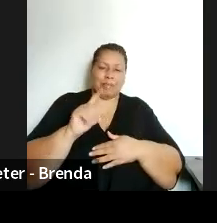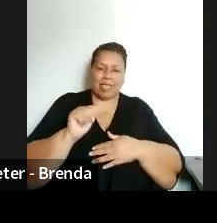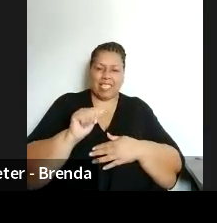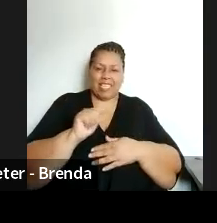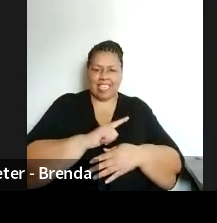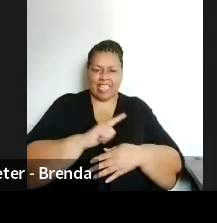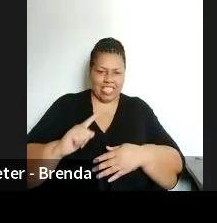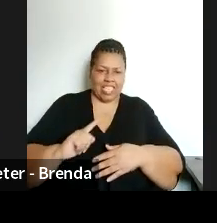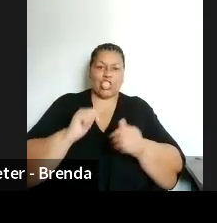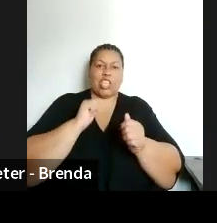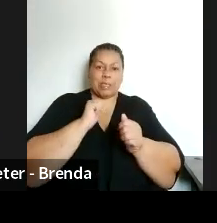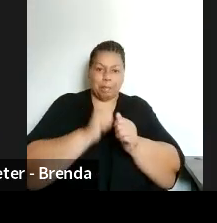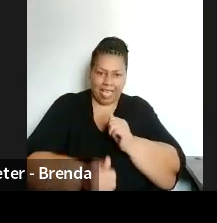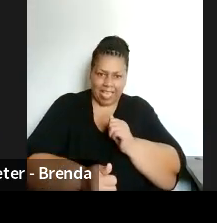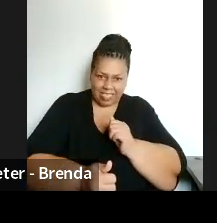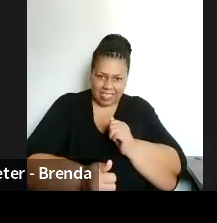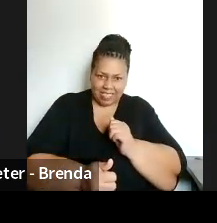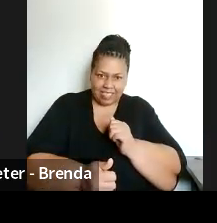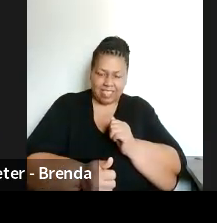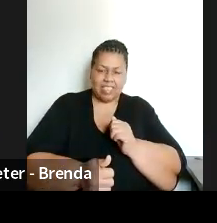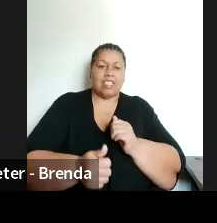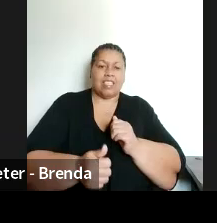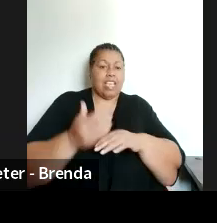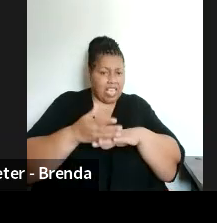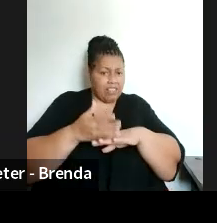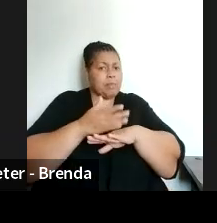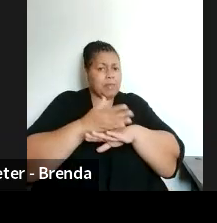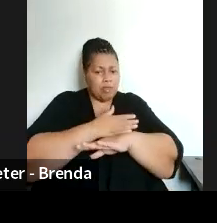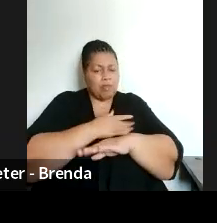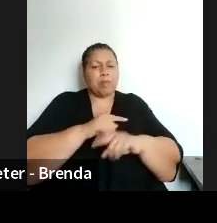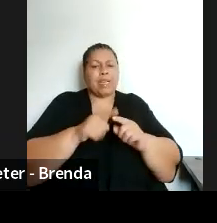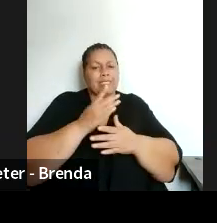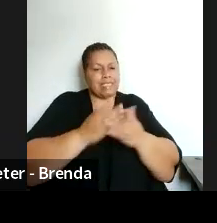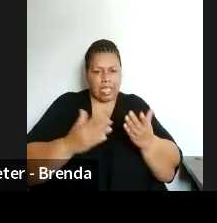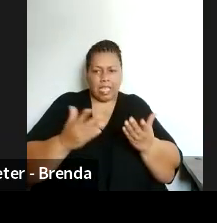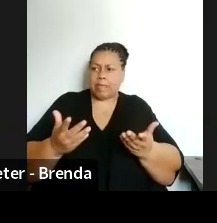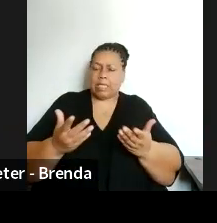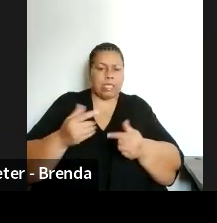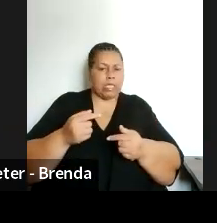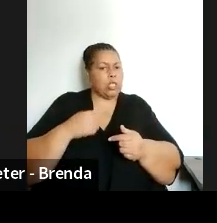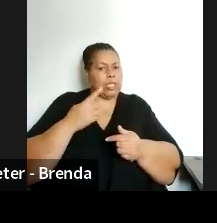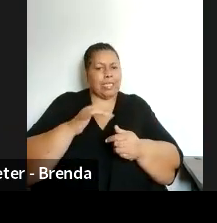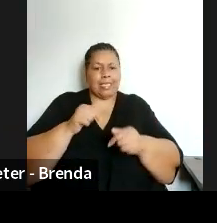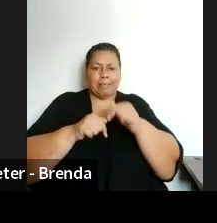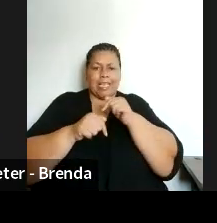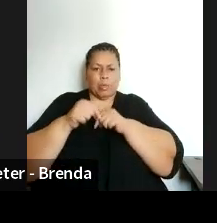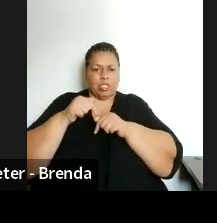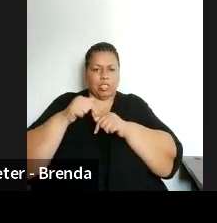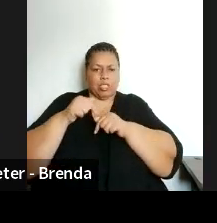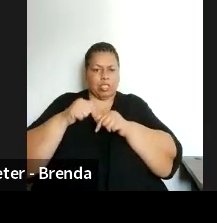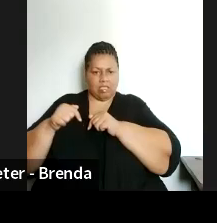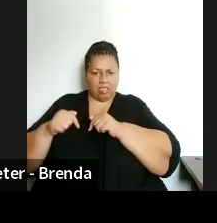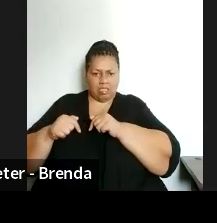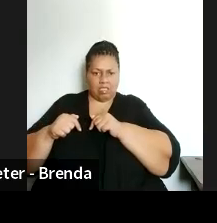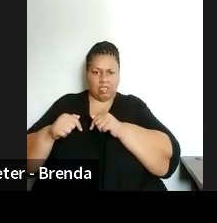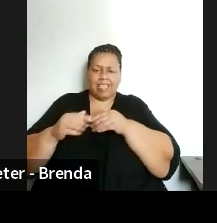have made improvements, but then there's other steps that make us go backwards that are being led